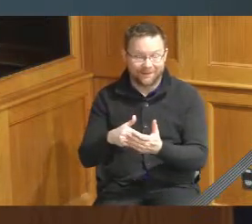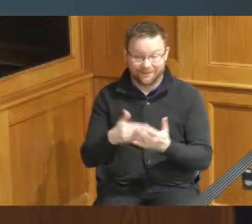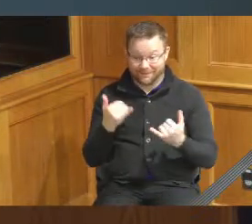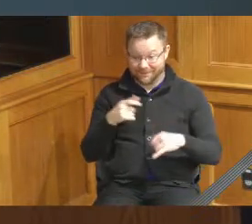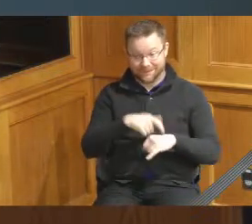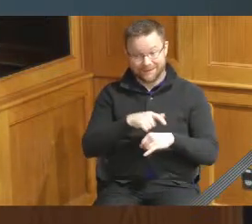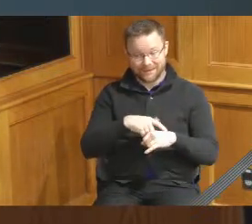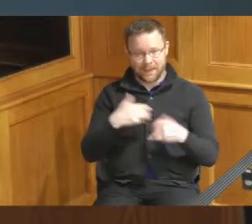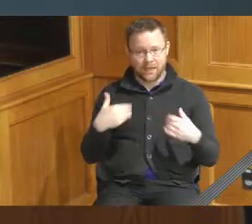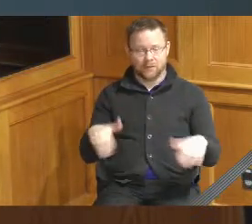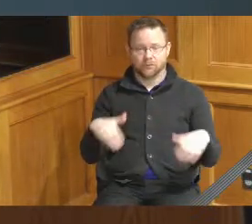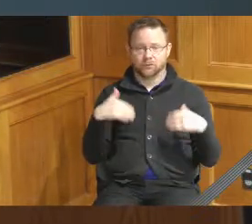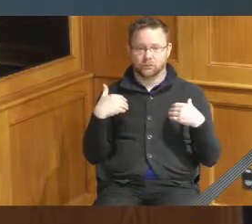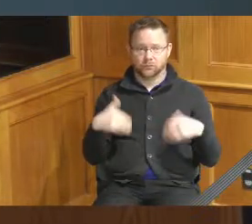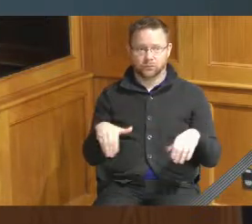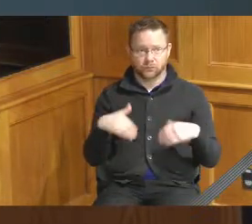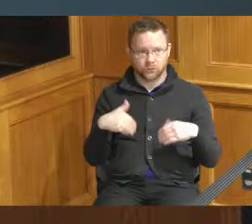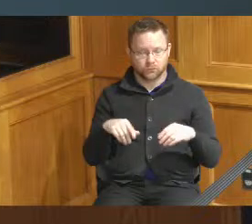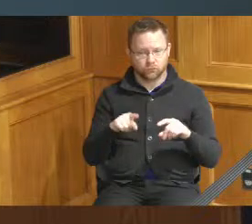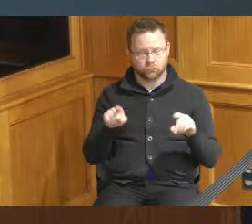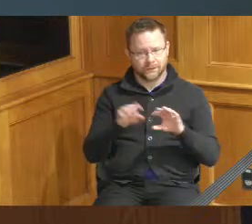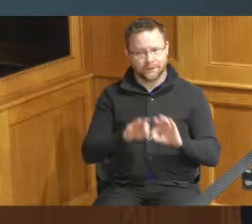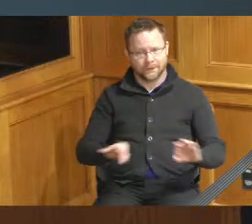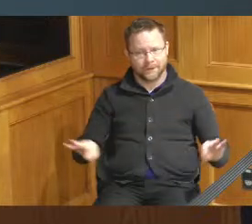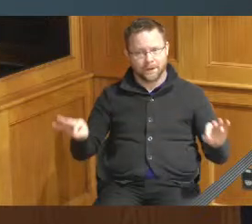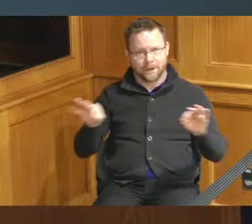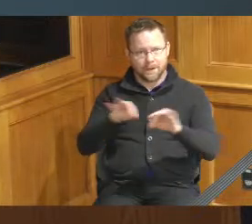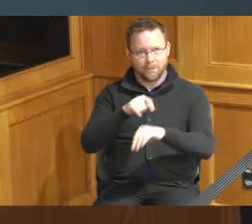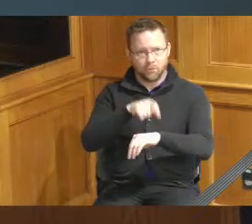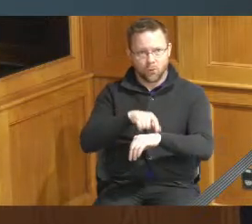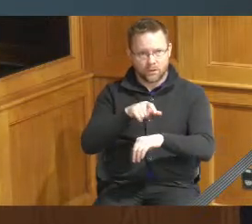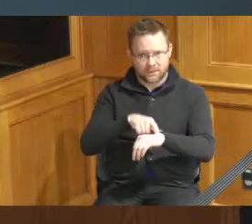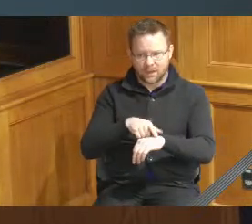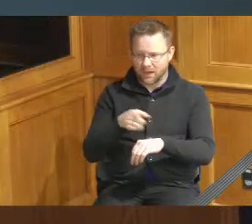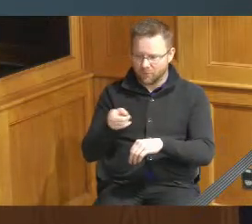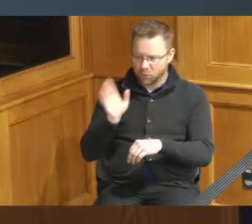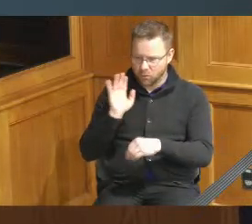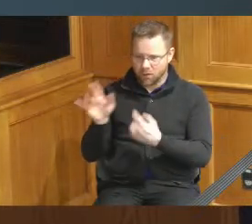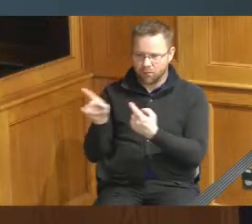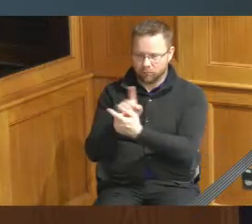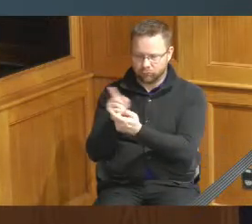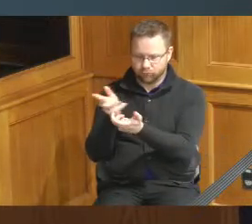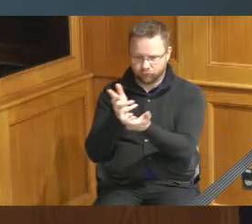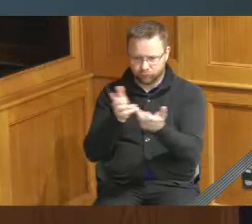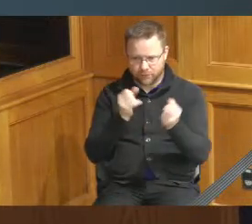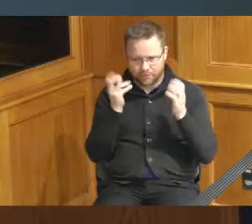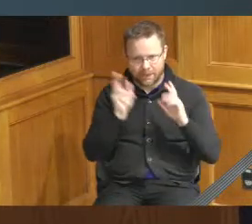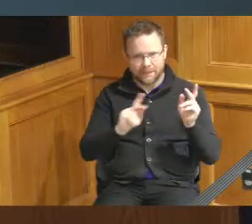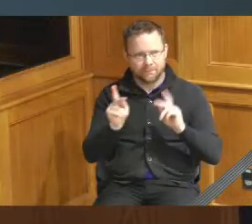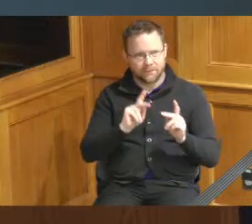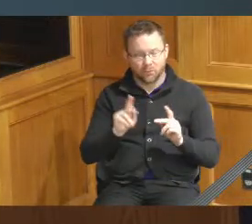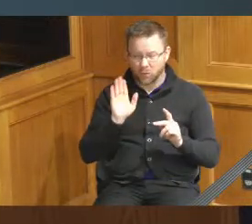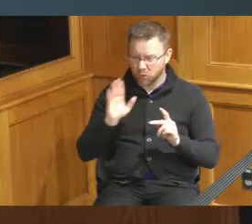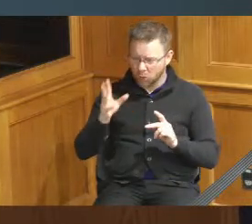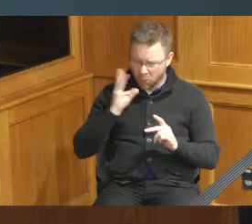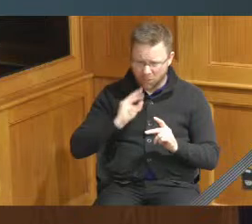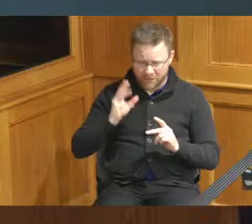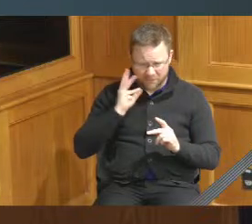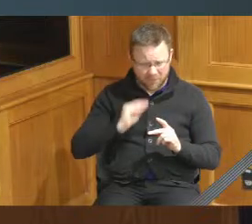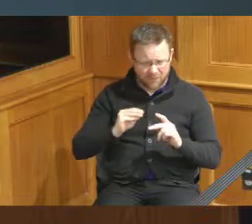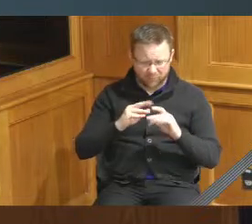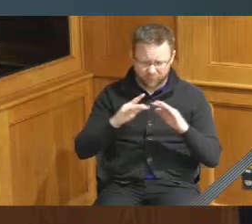time. This is a very important time, and you'll be interacting with so many people. And with your diverse experience